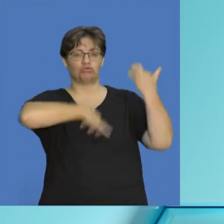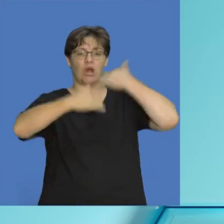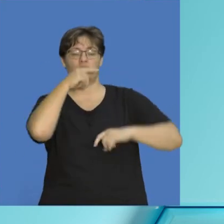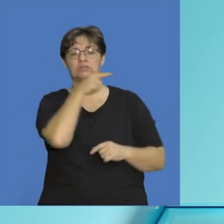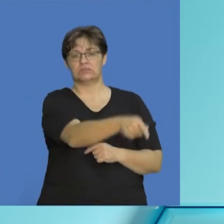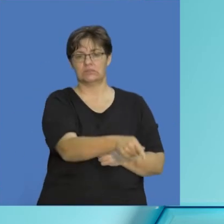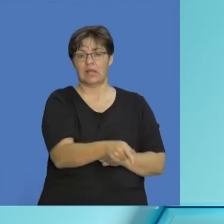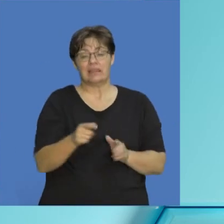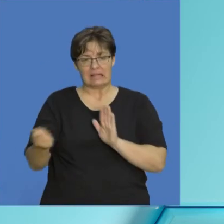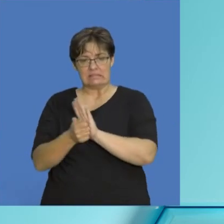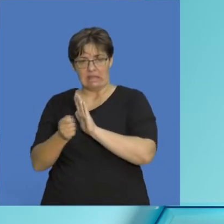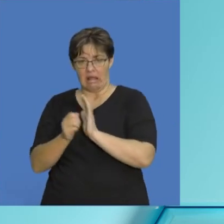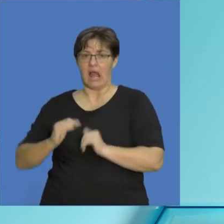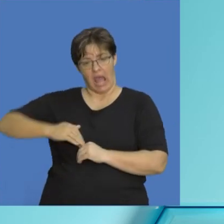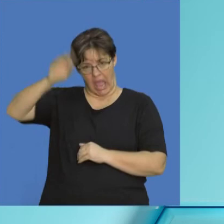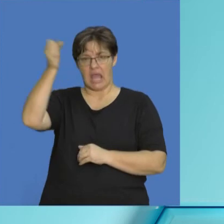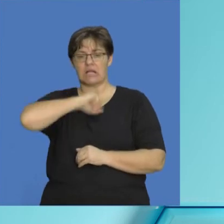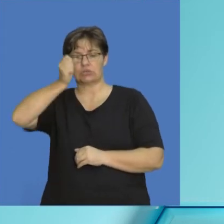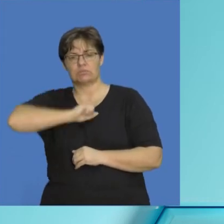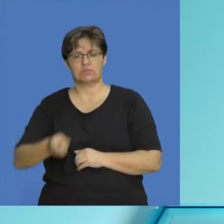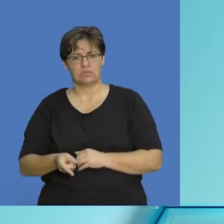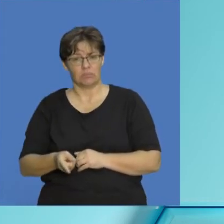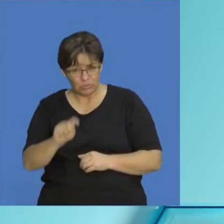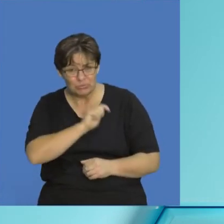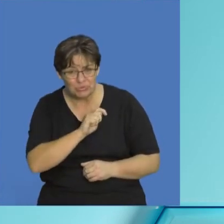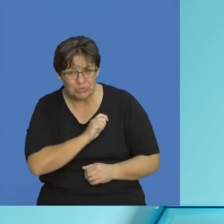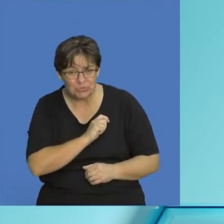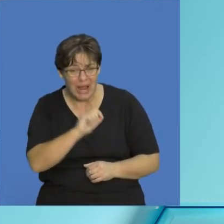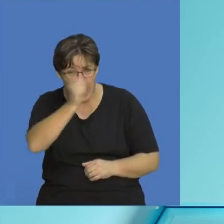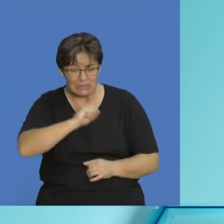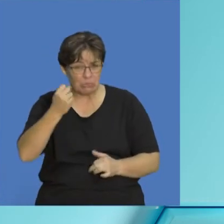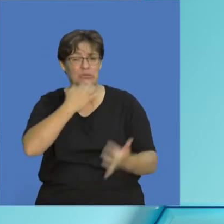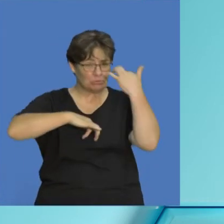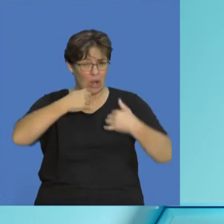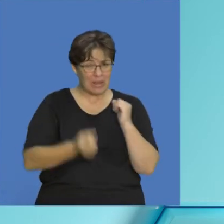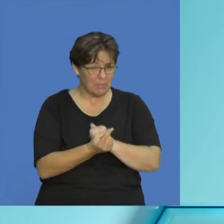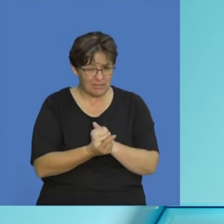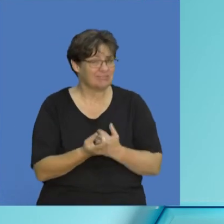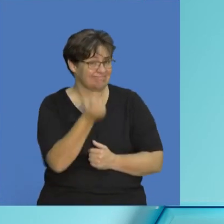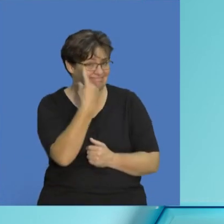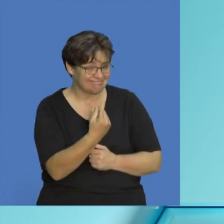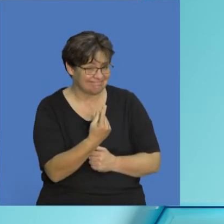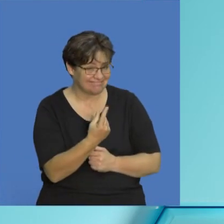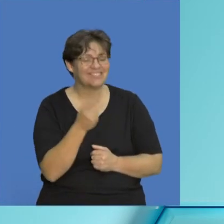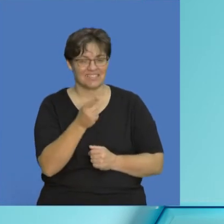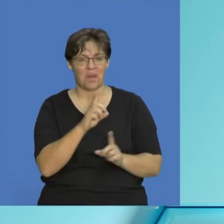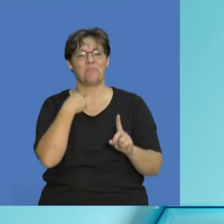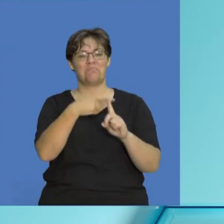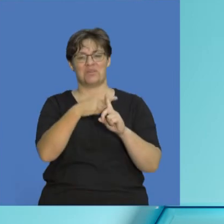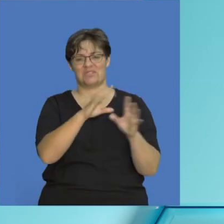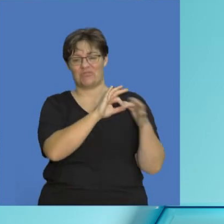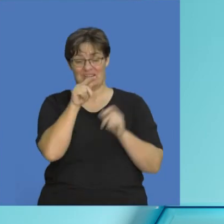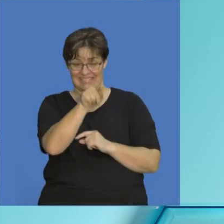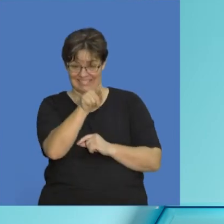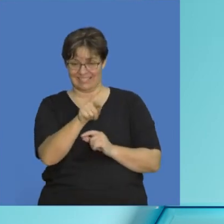because on that day lots of people drowned and the sale of ice cream was high. that's not really true. Okay? I hope this